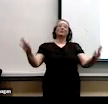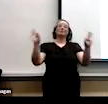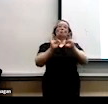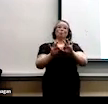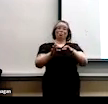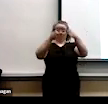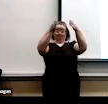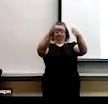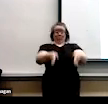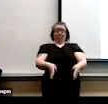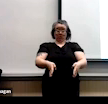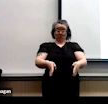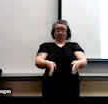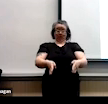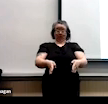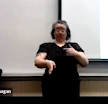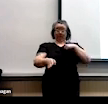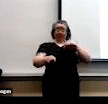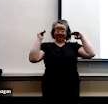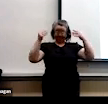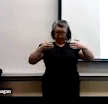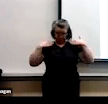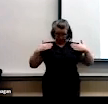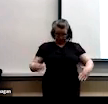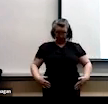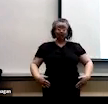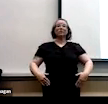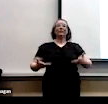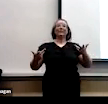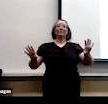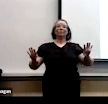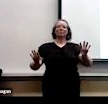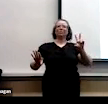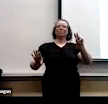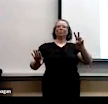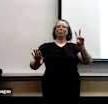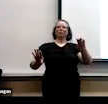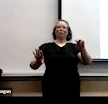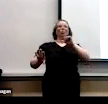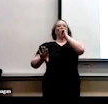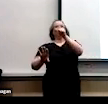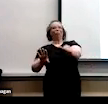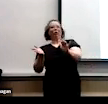static in a pediatric care bubble sometimes doesn't address that completely or adequately.